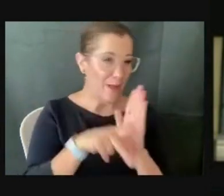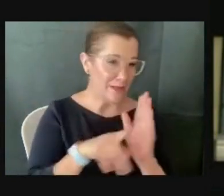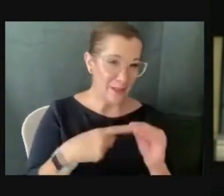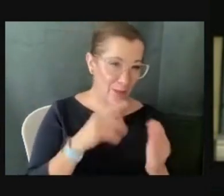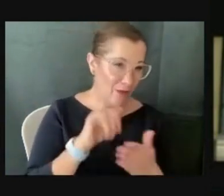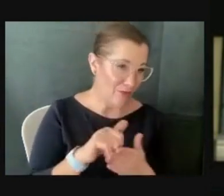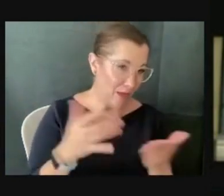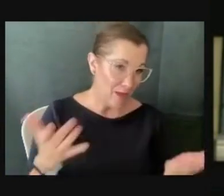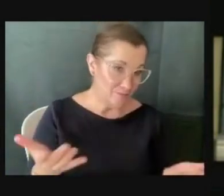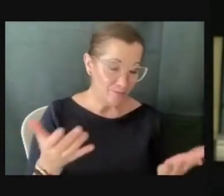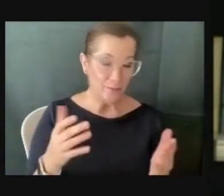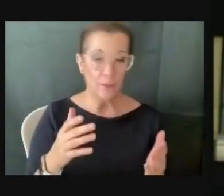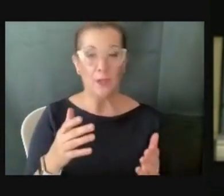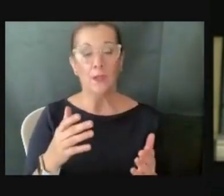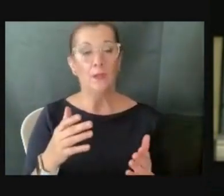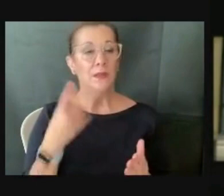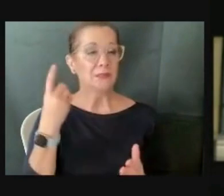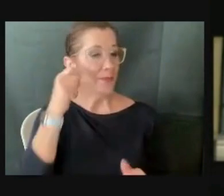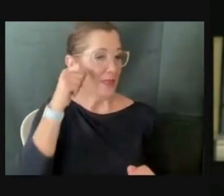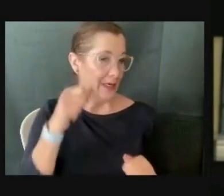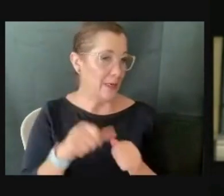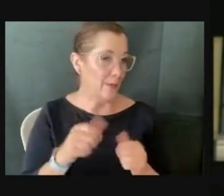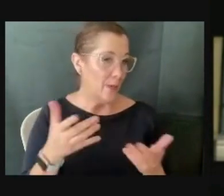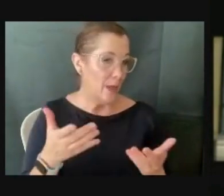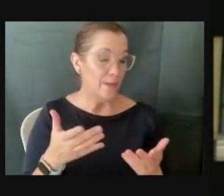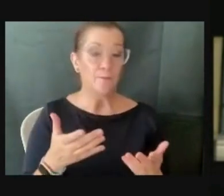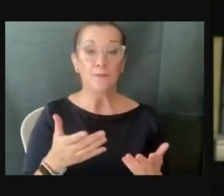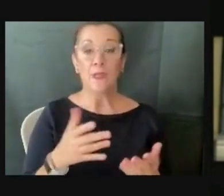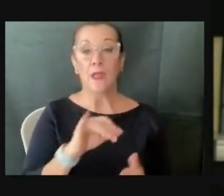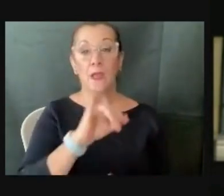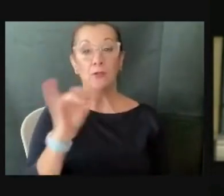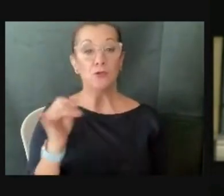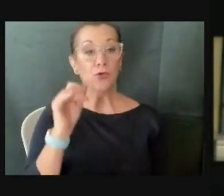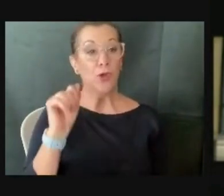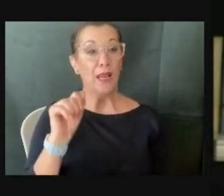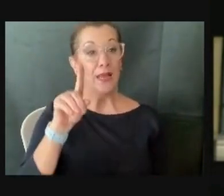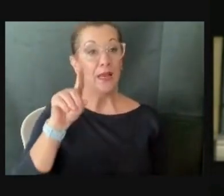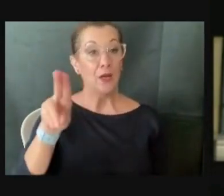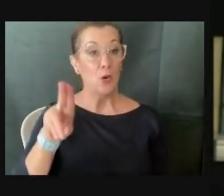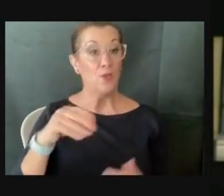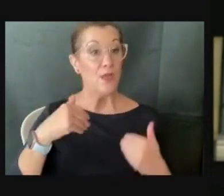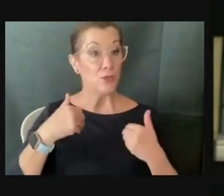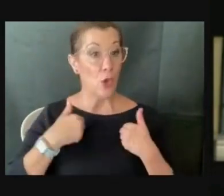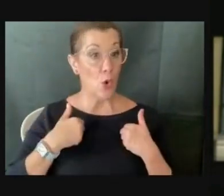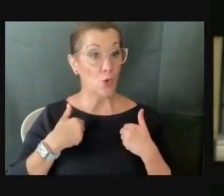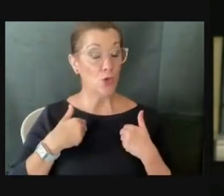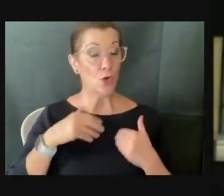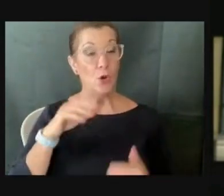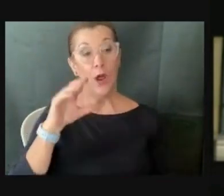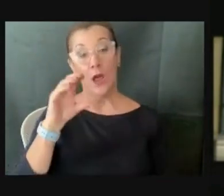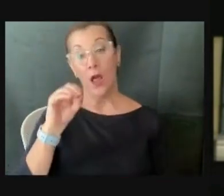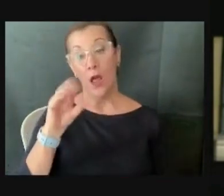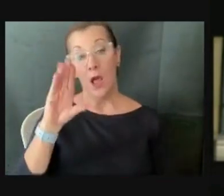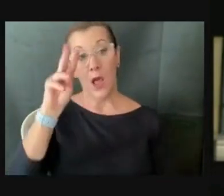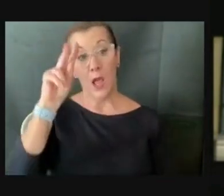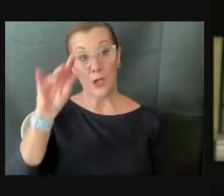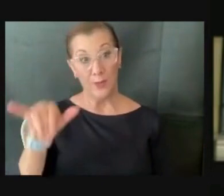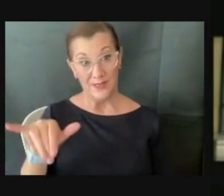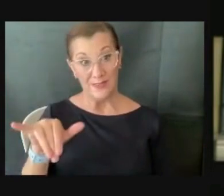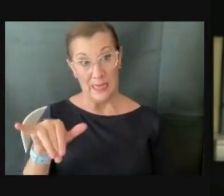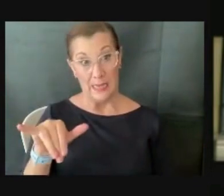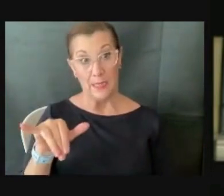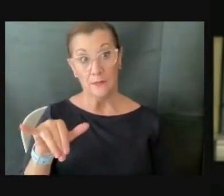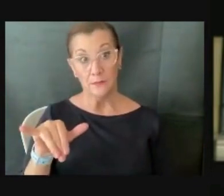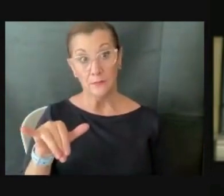So something to keep in mind. Now, with junior ADUs, there is an owner occupancy requirement. So you got to keep that in mind. You have to